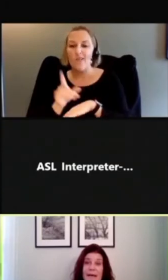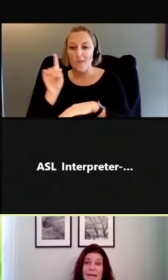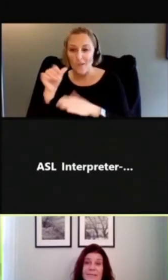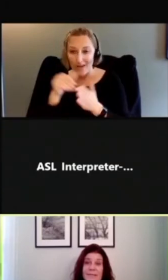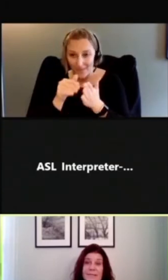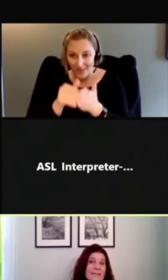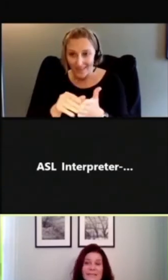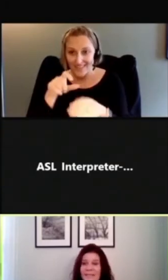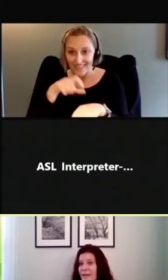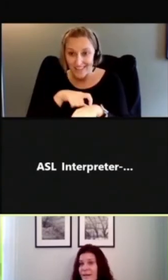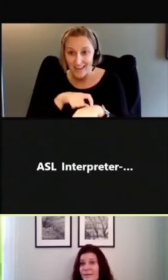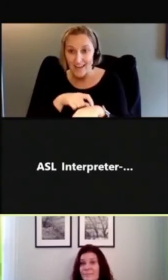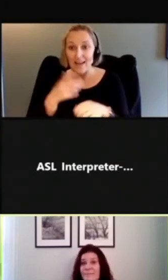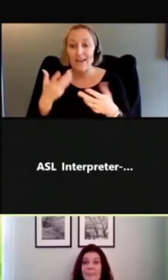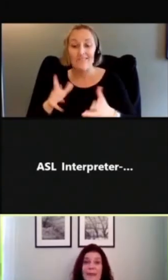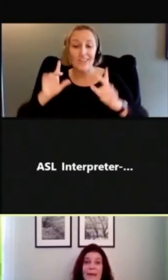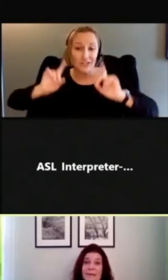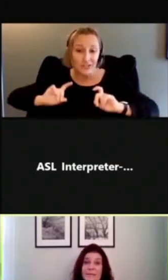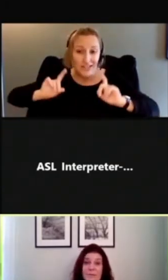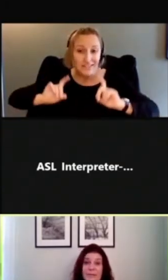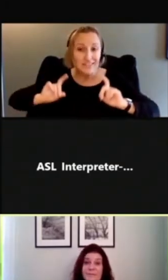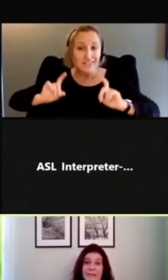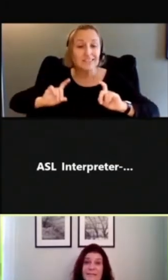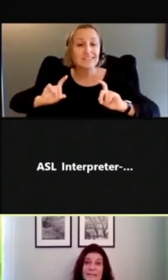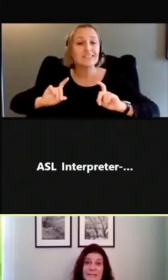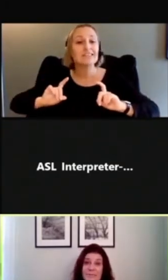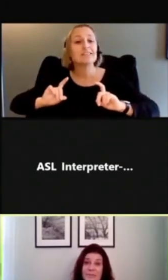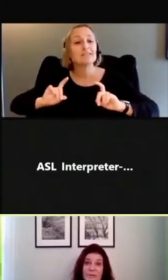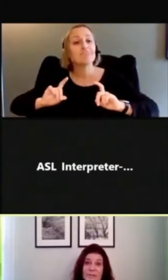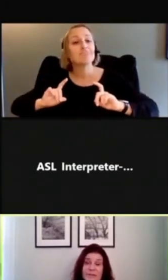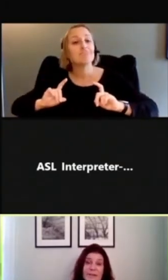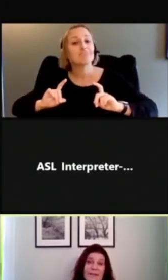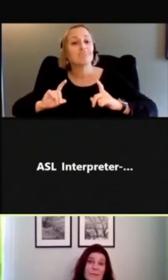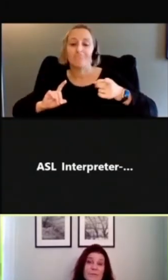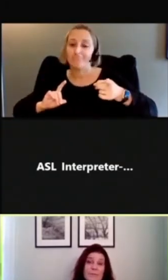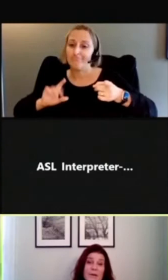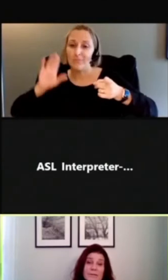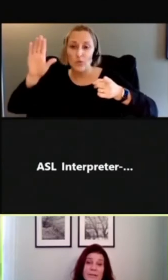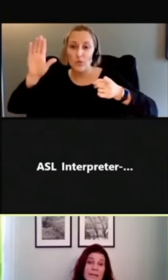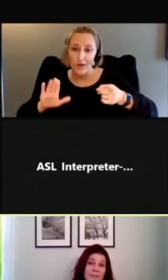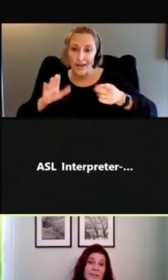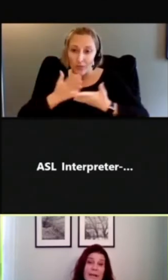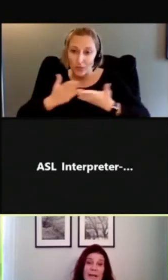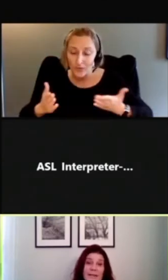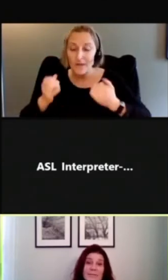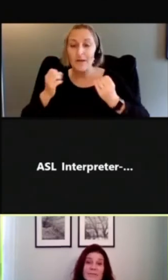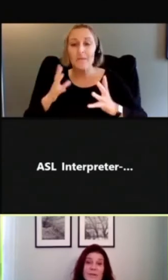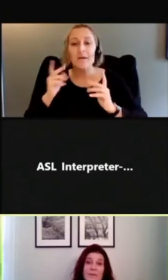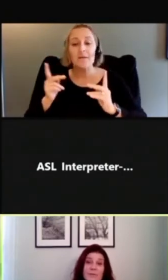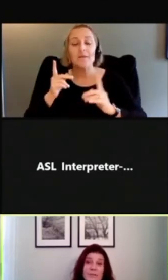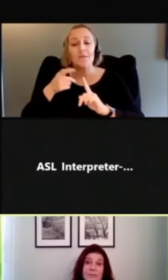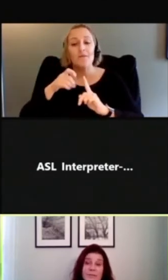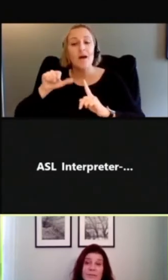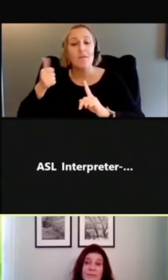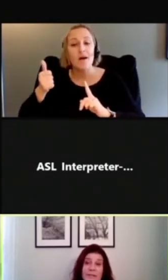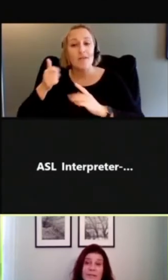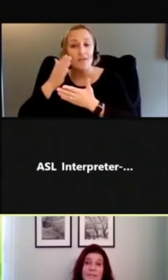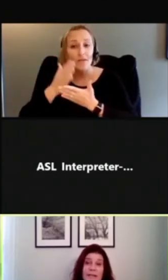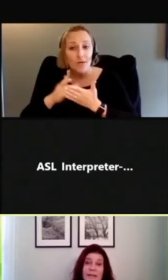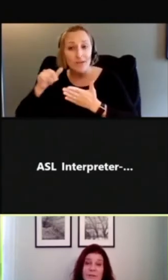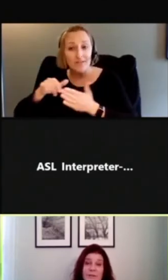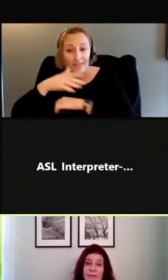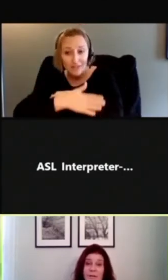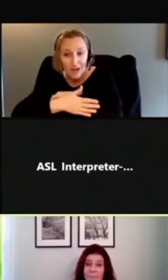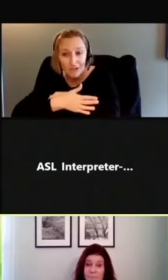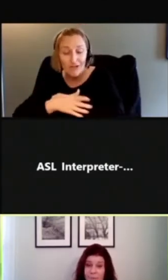and it has been tested and is really a fantastic resource. And we have people from all over the country as well as all over the world using